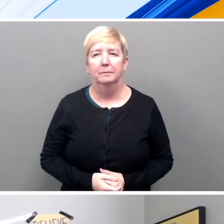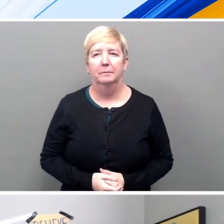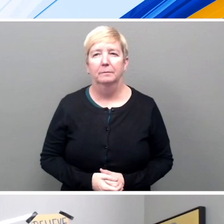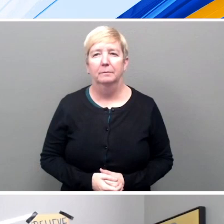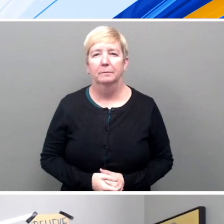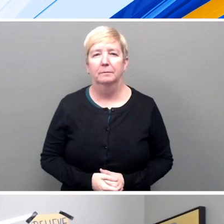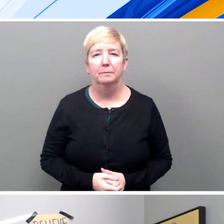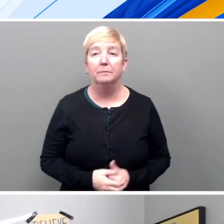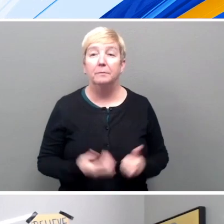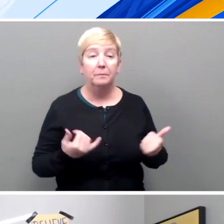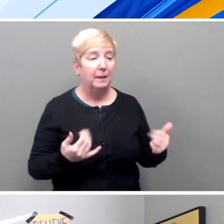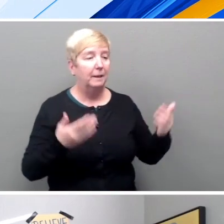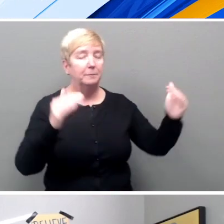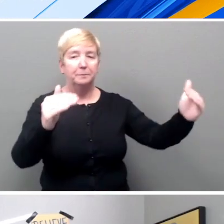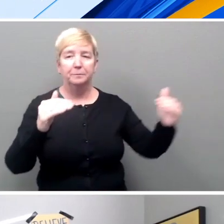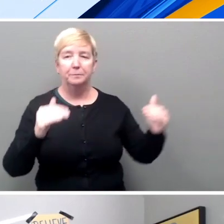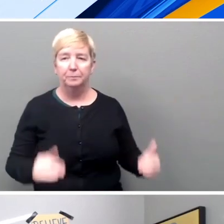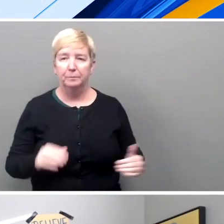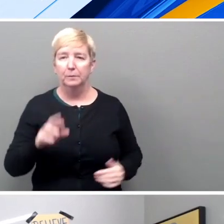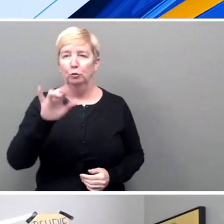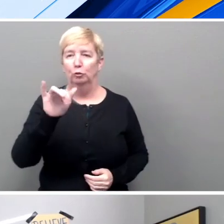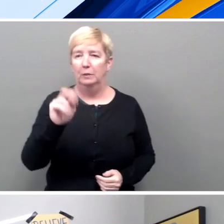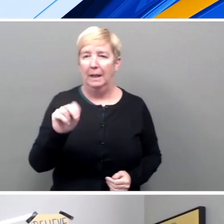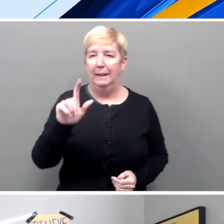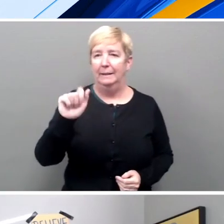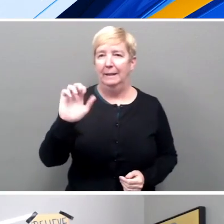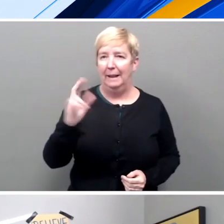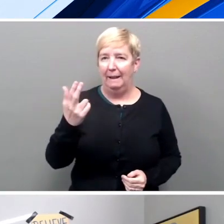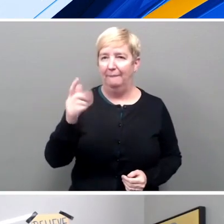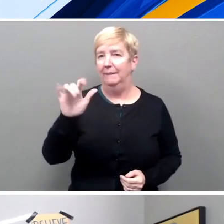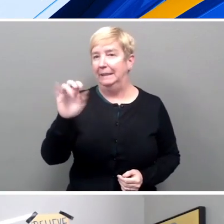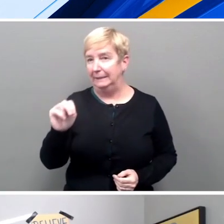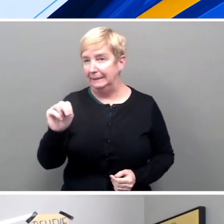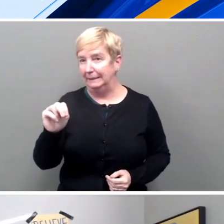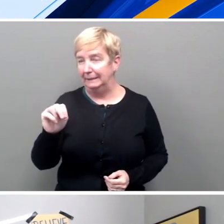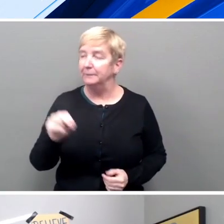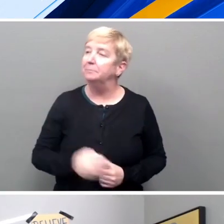Okay, thanks everybody. Next we'll turn to Ryan Laughlin. Ryan, you are unmuted.